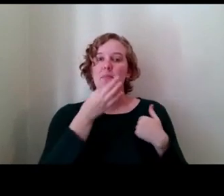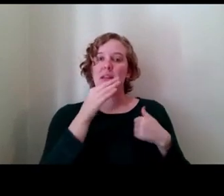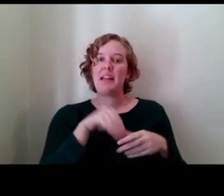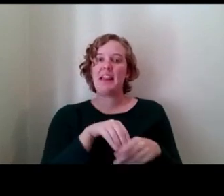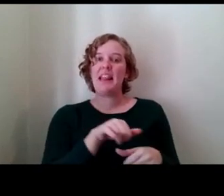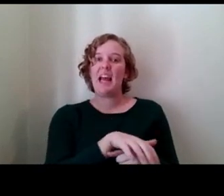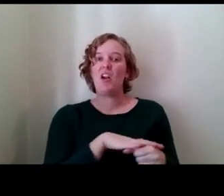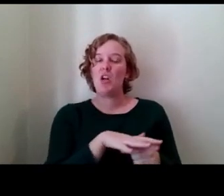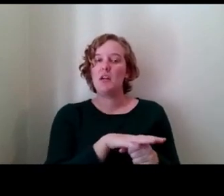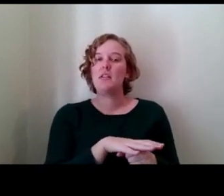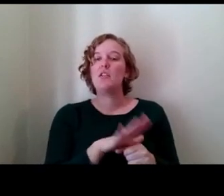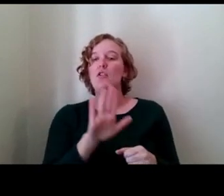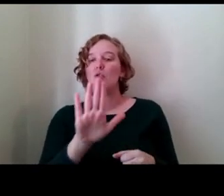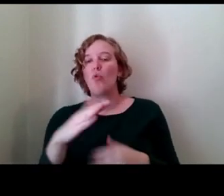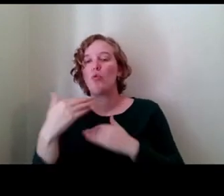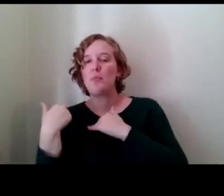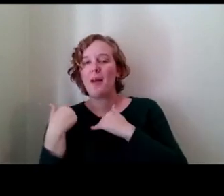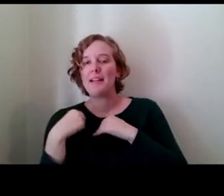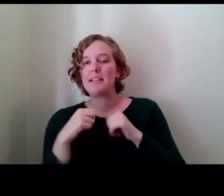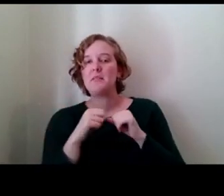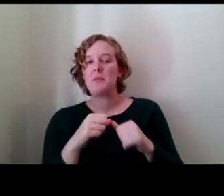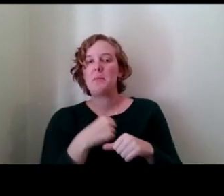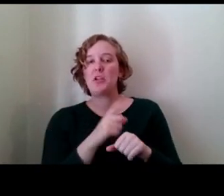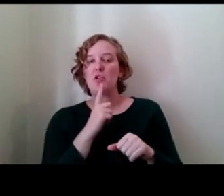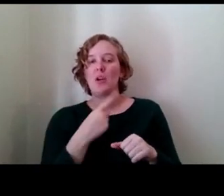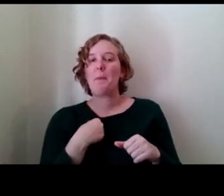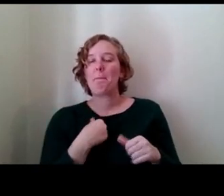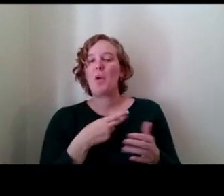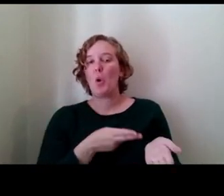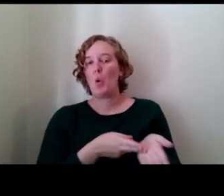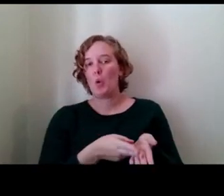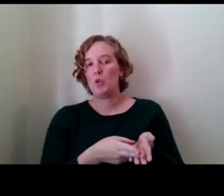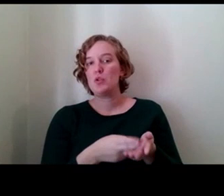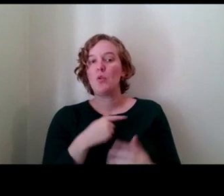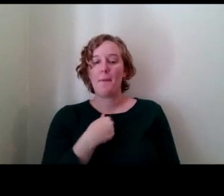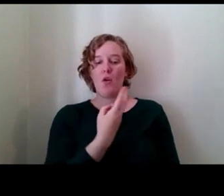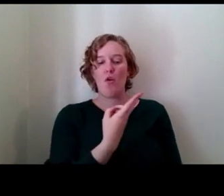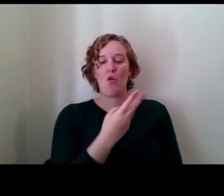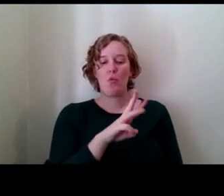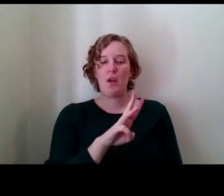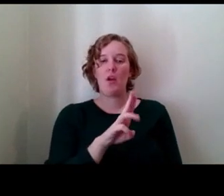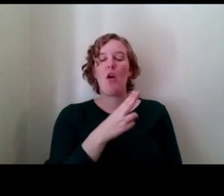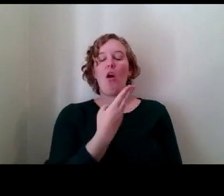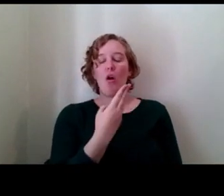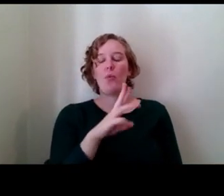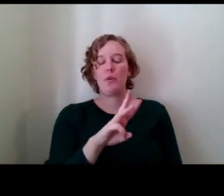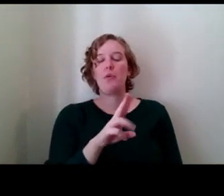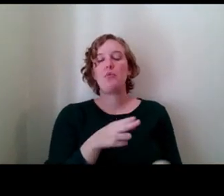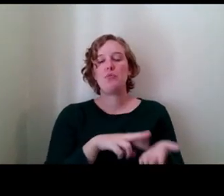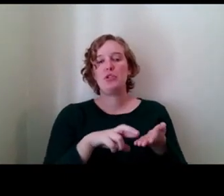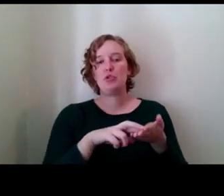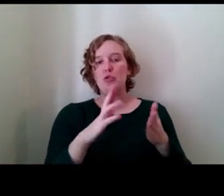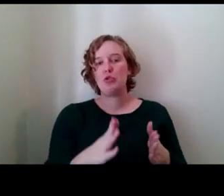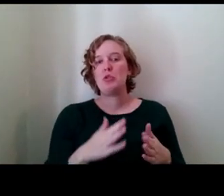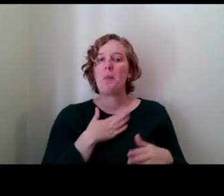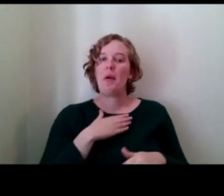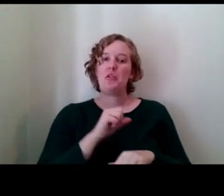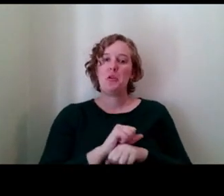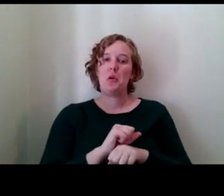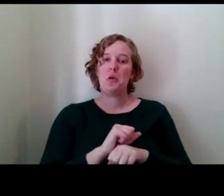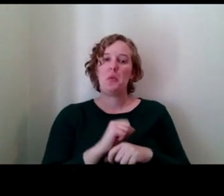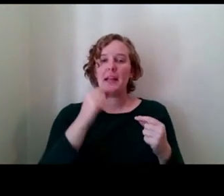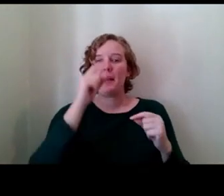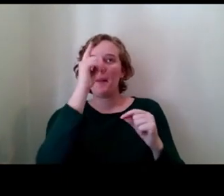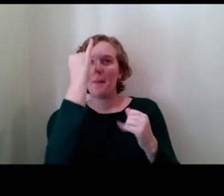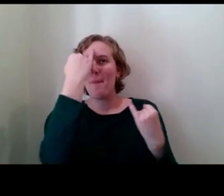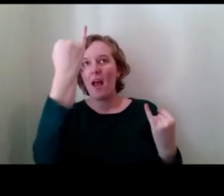honest. But as a hardware researcher, my day job really is to imagine, design, build,